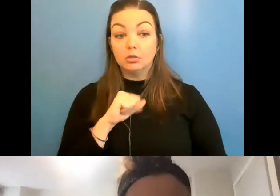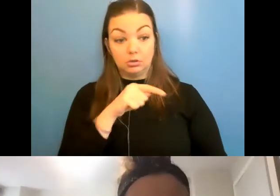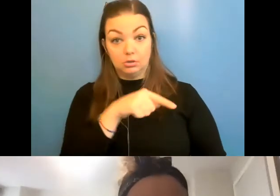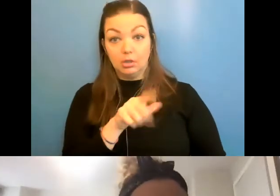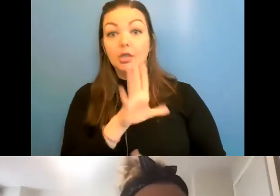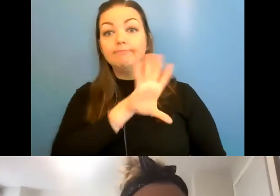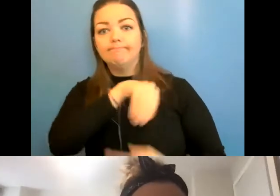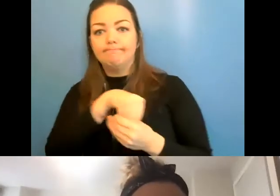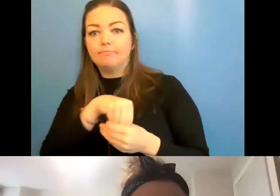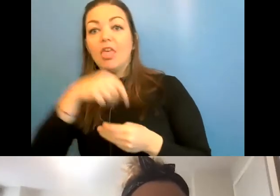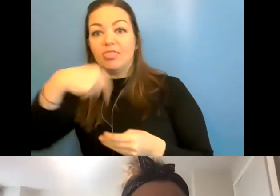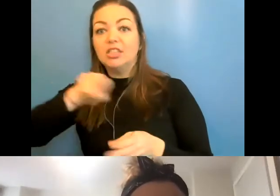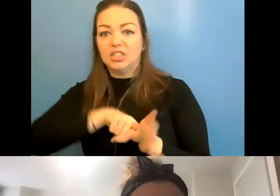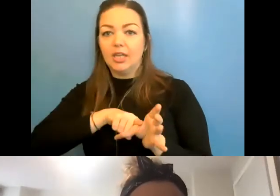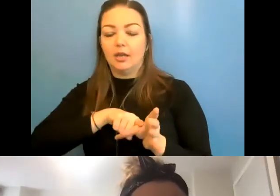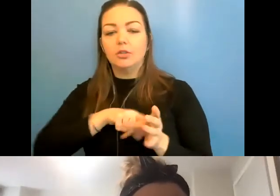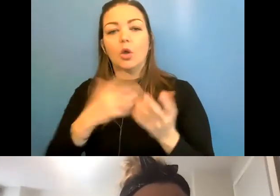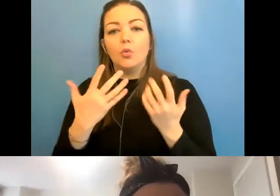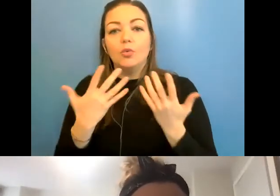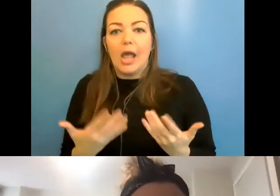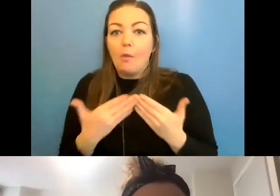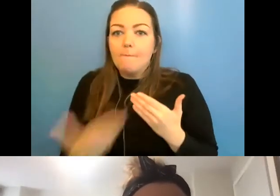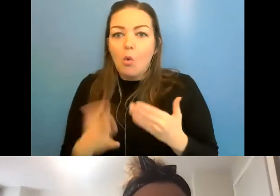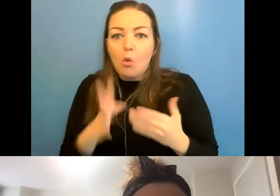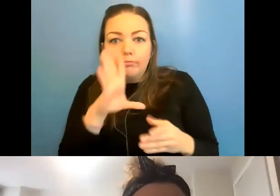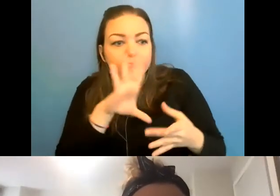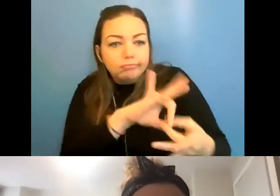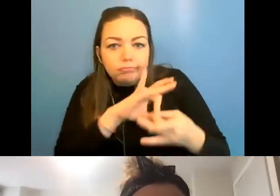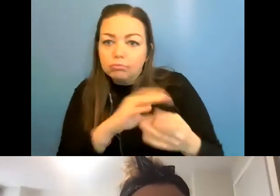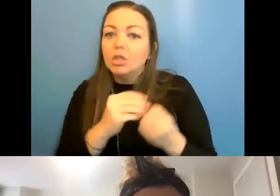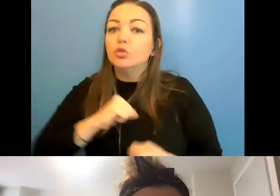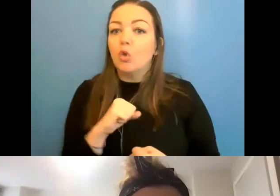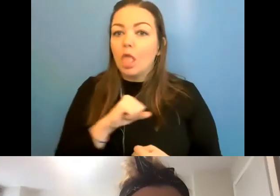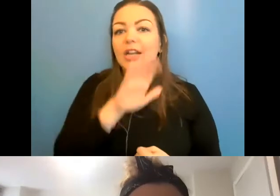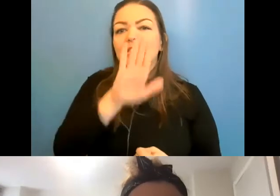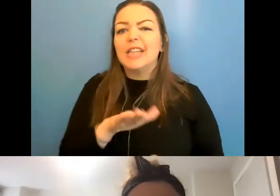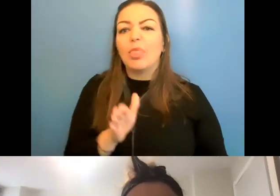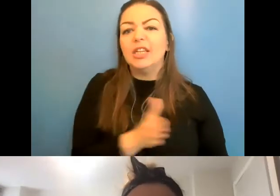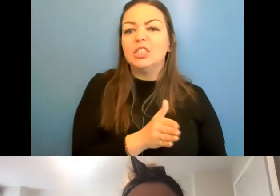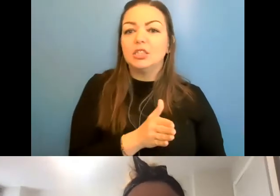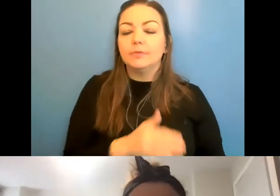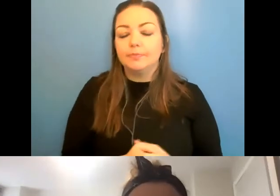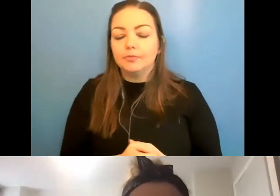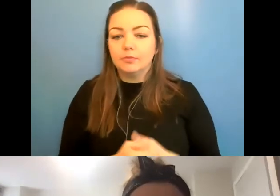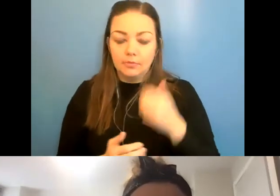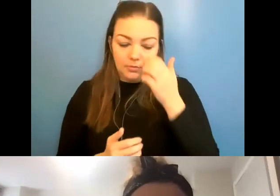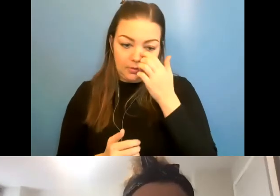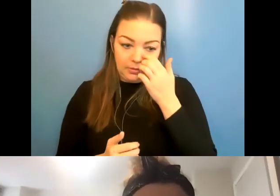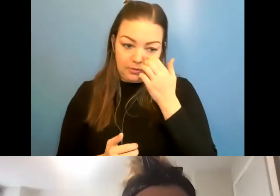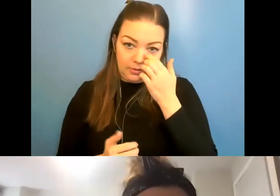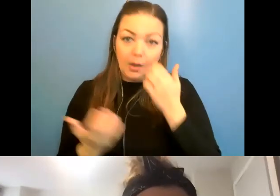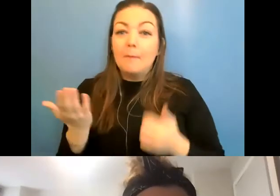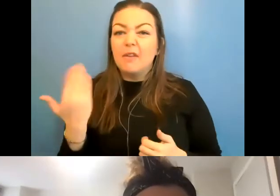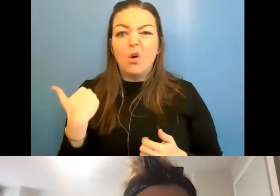with Unlimited this year. So we're doing a lot more engagement in Scotland, and the South East as well previously had